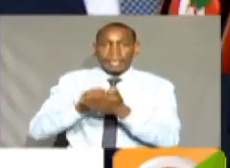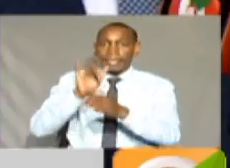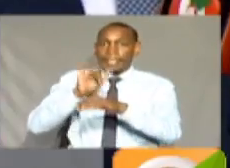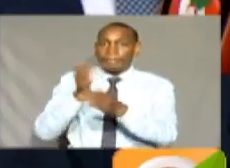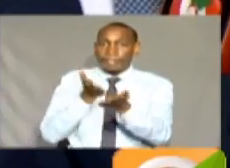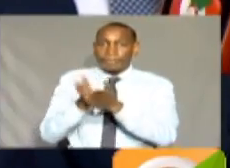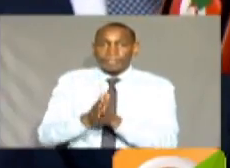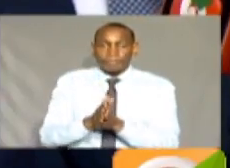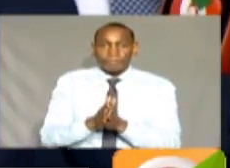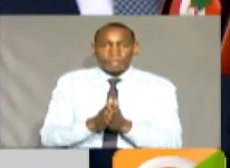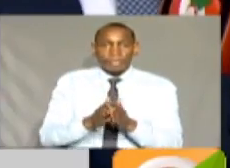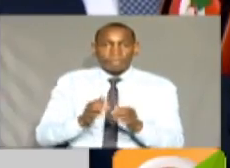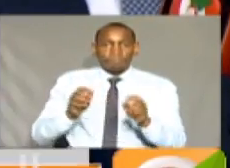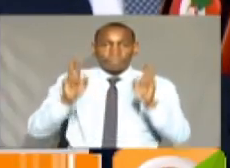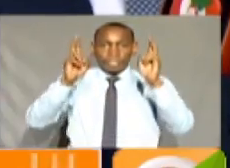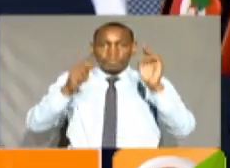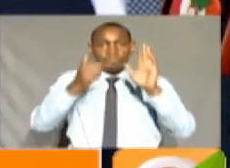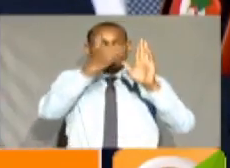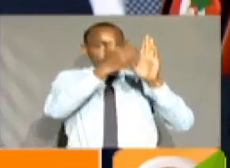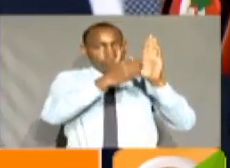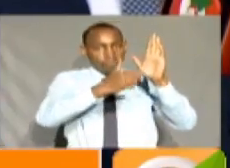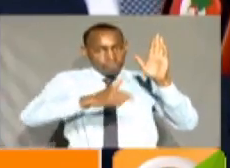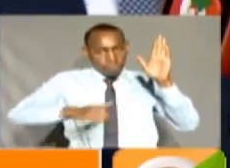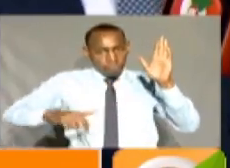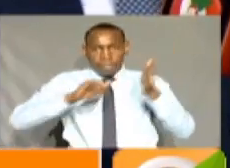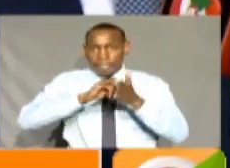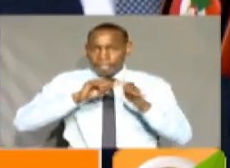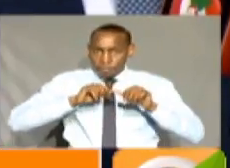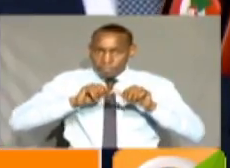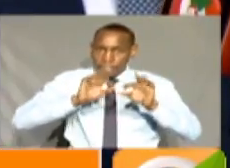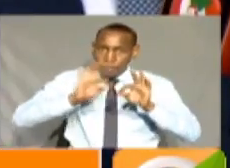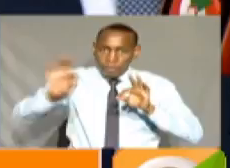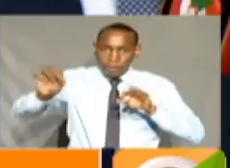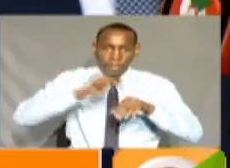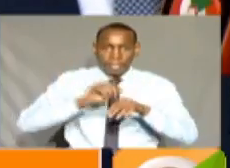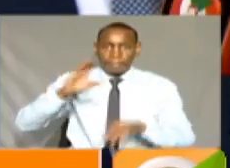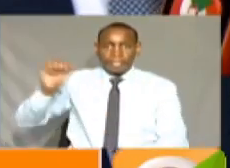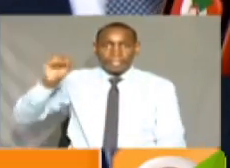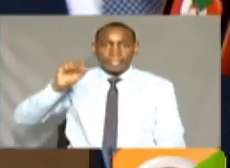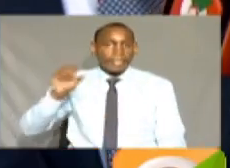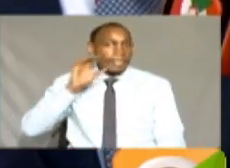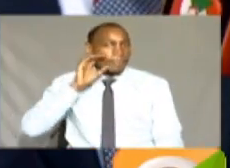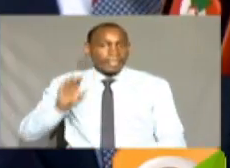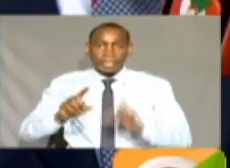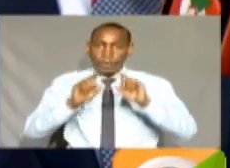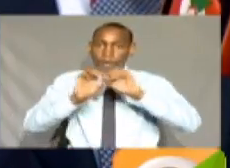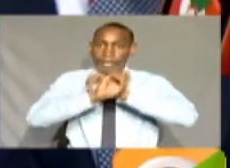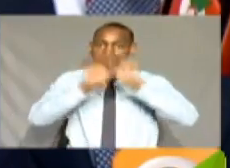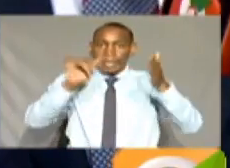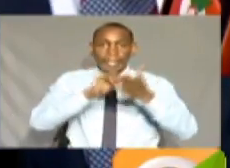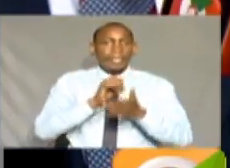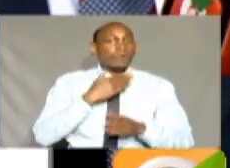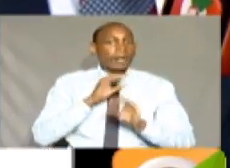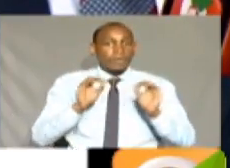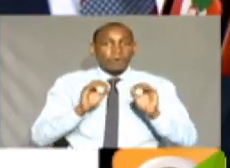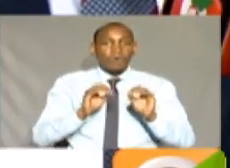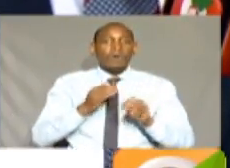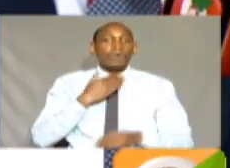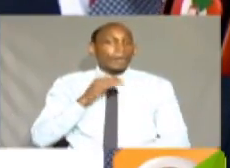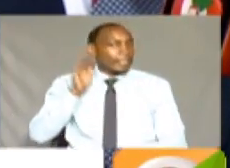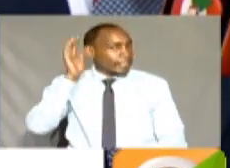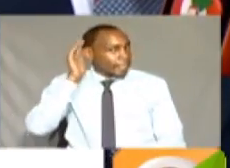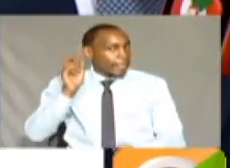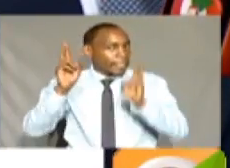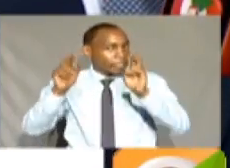a long list of issues, some of which have been around for a very long time. CS Matiang'i was very clear, he does not want to keep hearing about